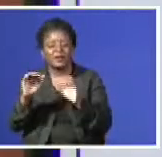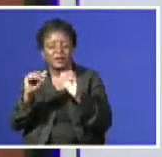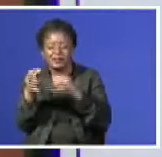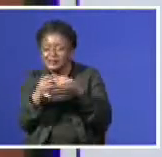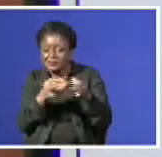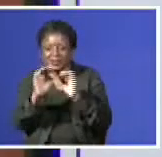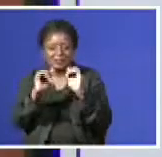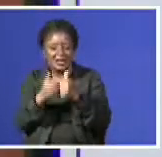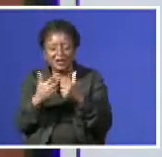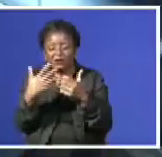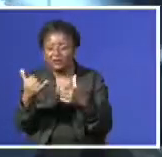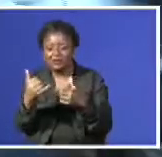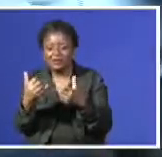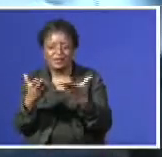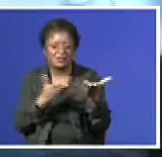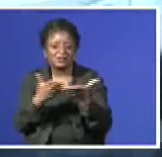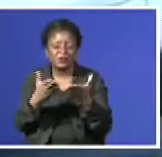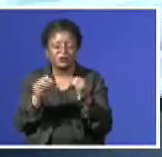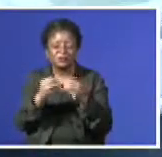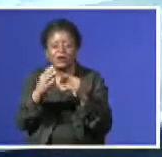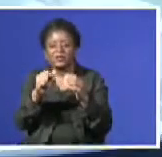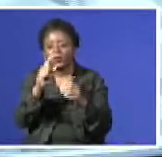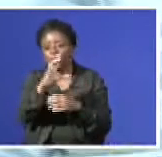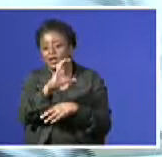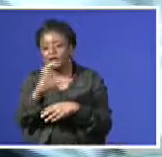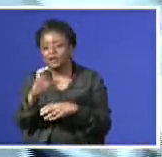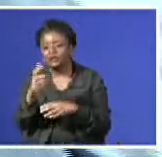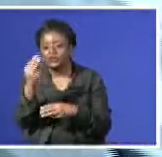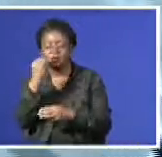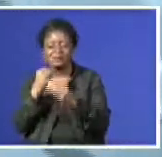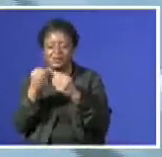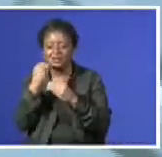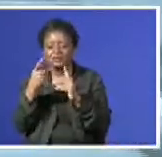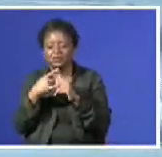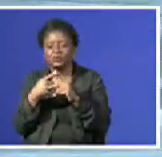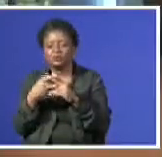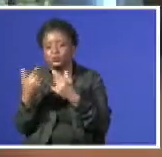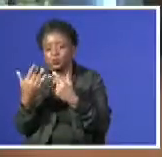more than 100 meals to waiting patrons.